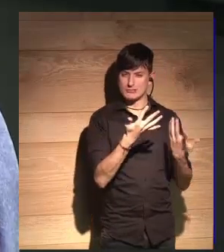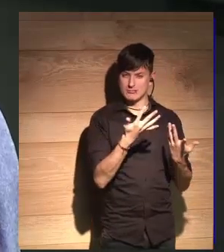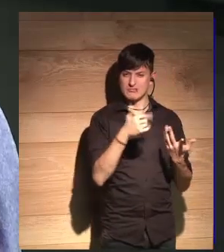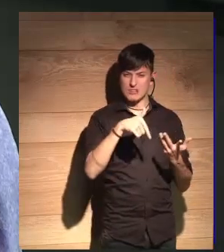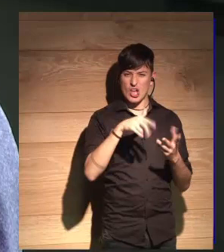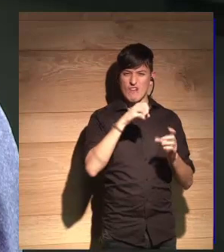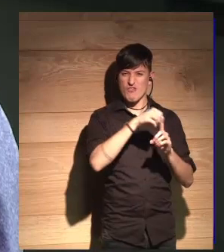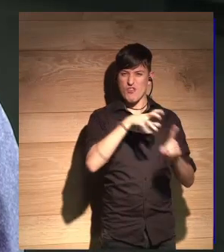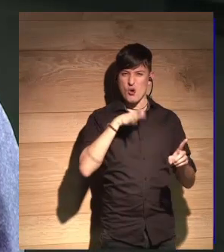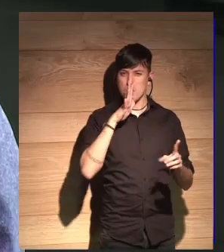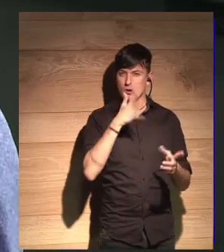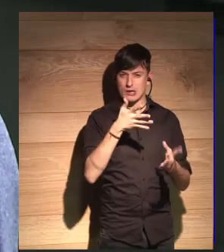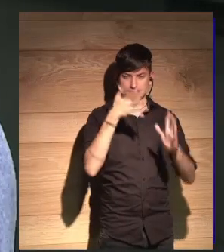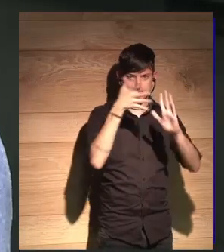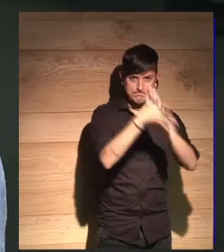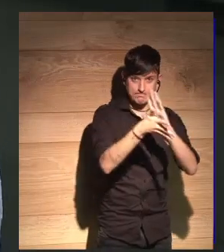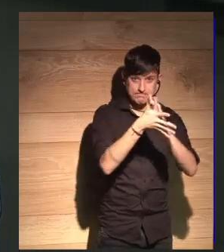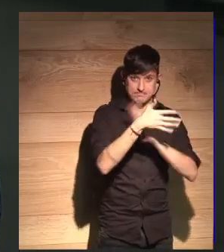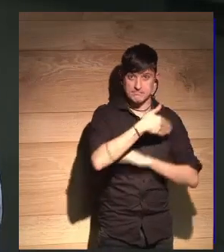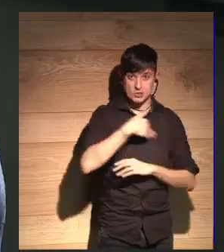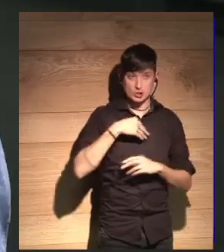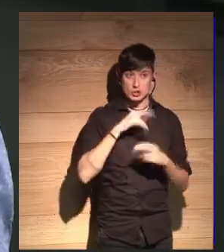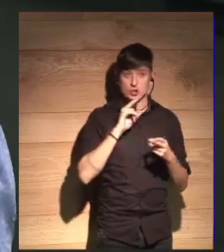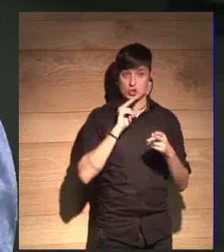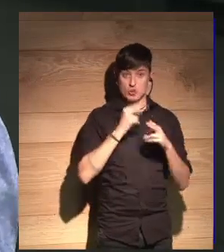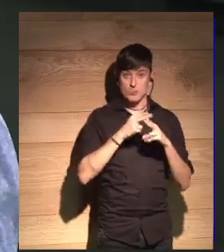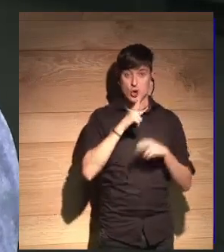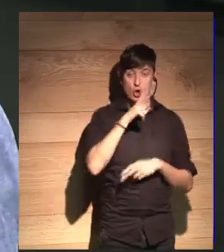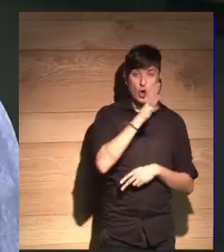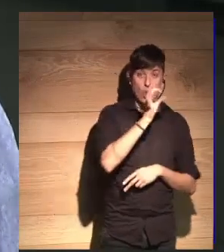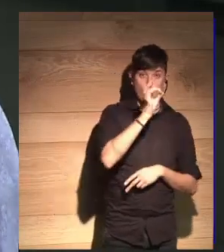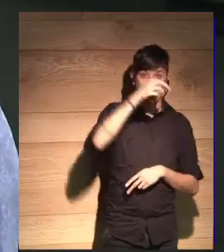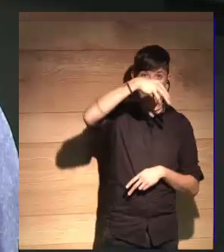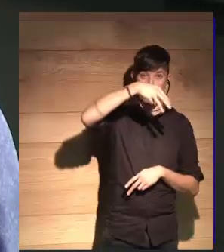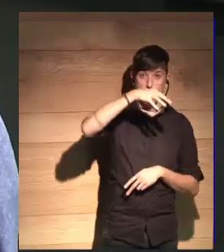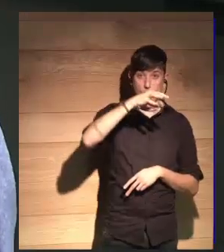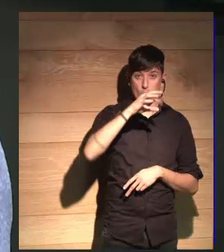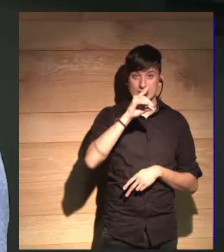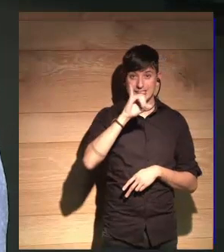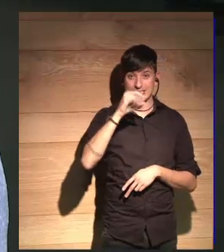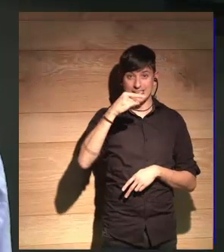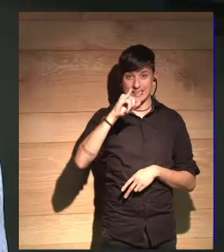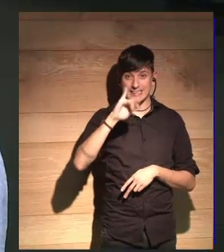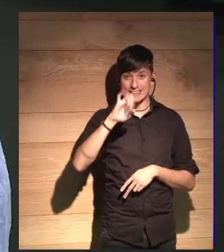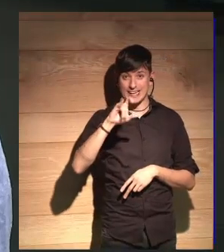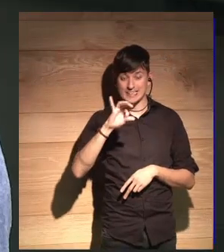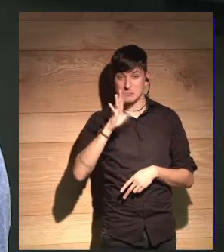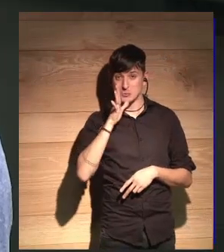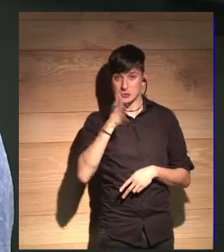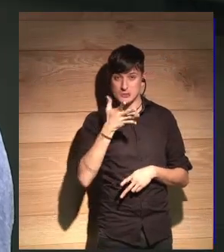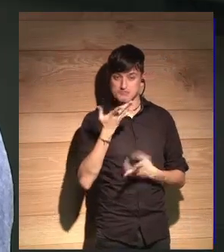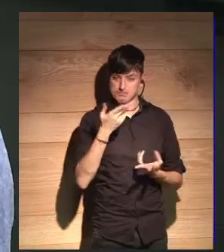of the participants today. And I just wanted to say that we call this Homo Digitalis,